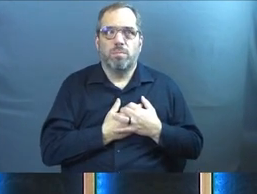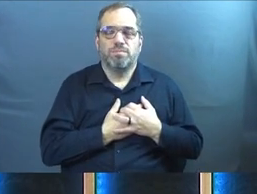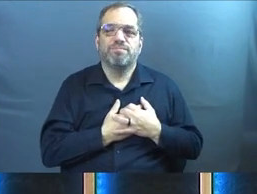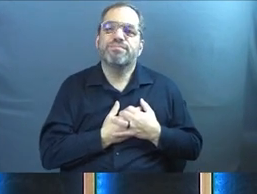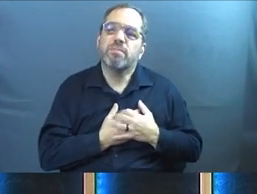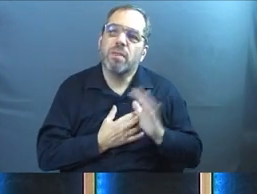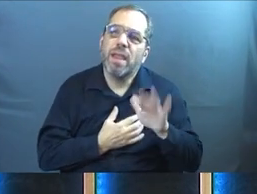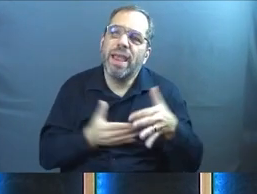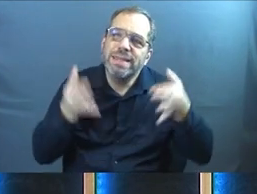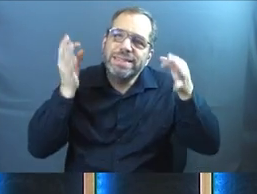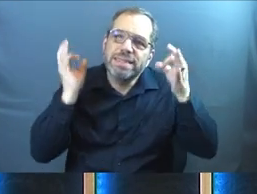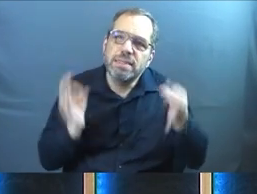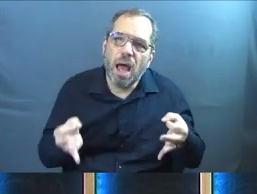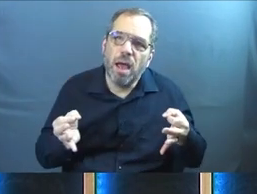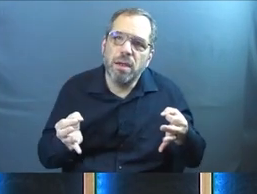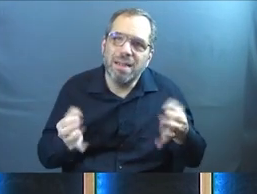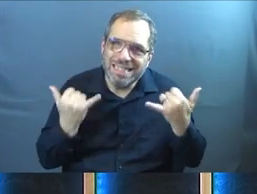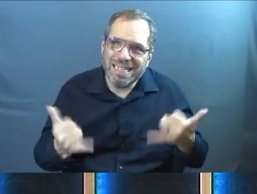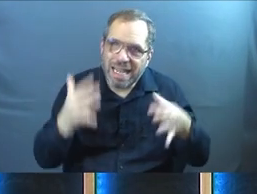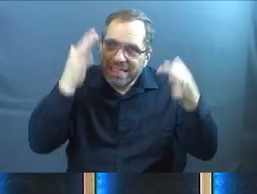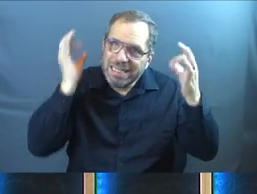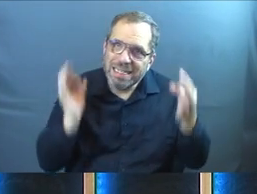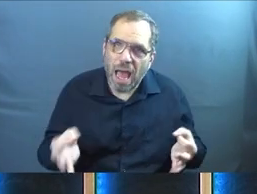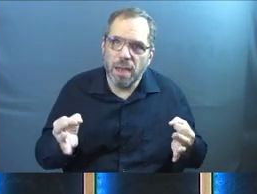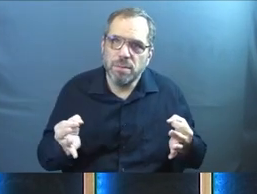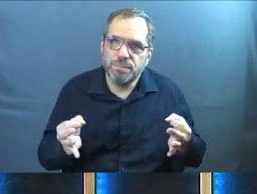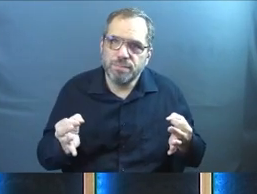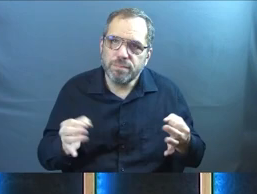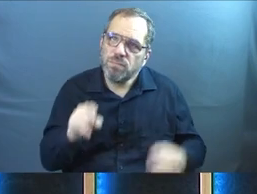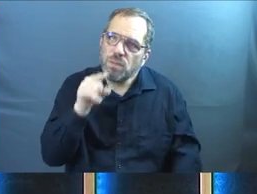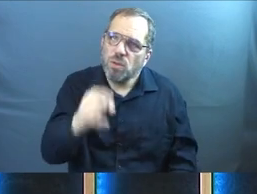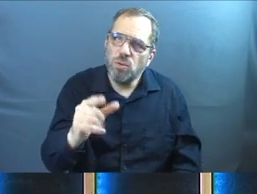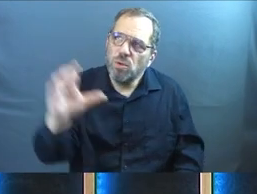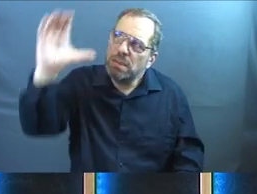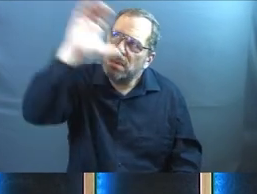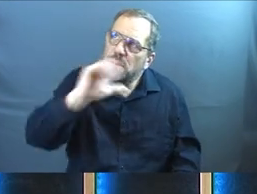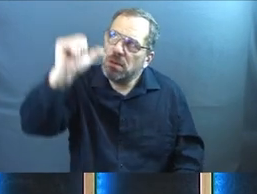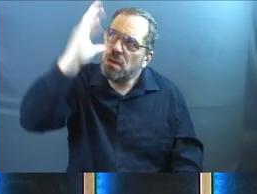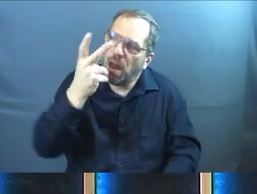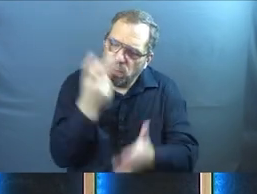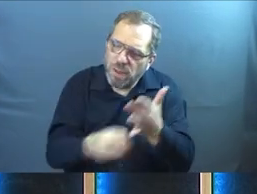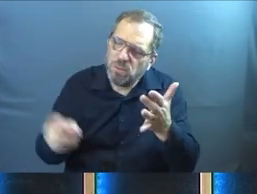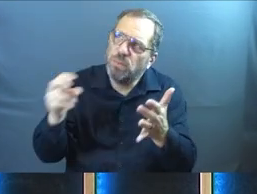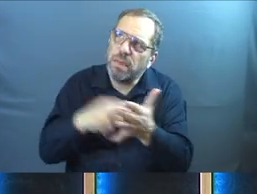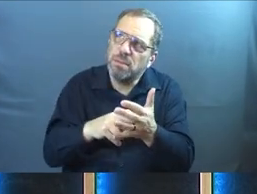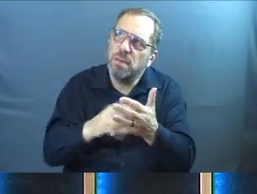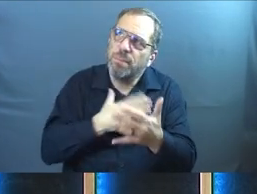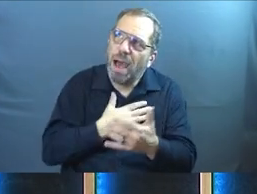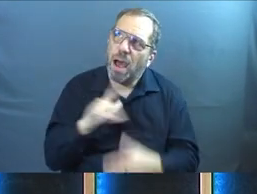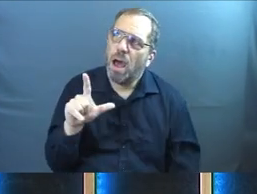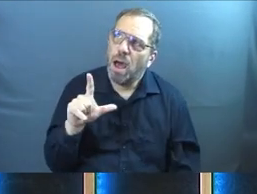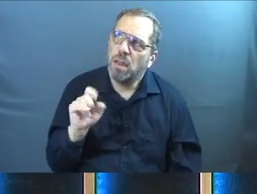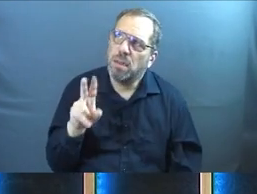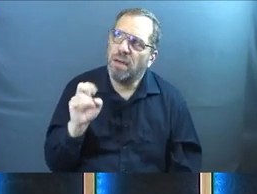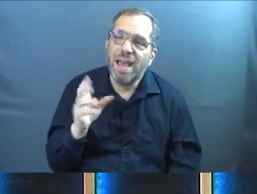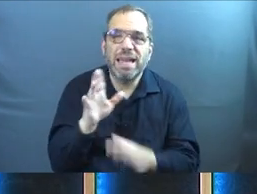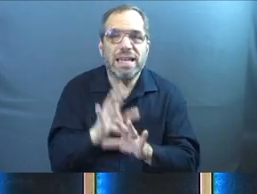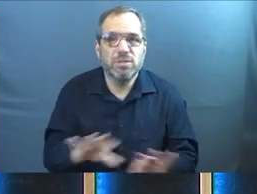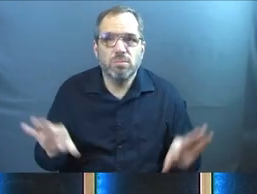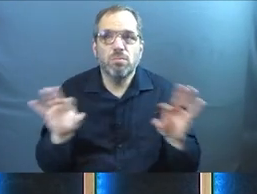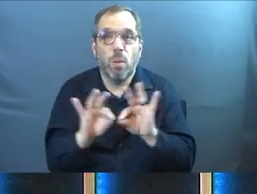I want you to make a decision today that you're going to seek God for resurrection. And that's